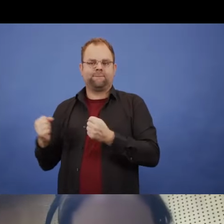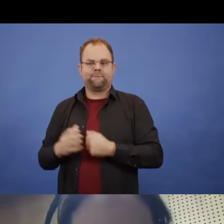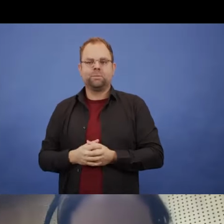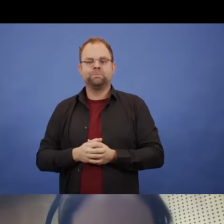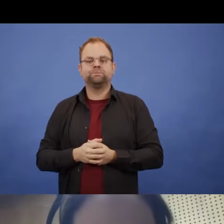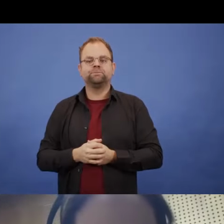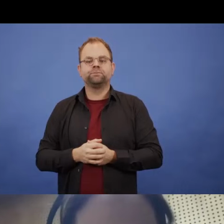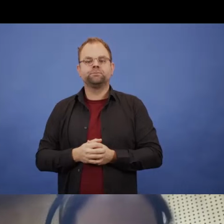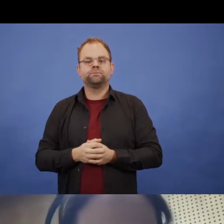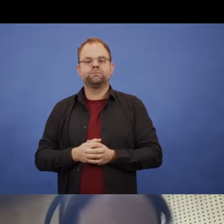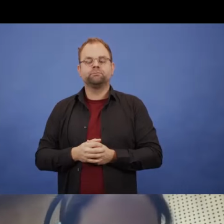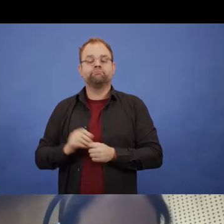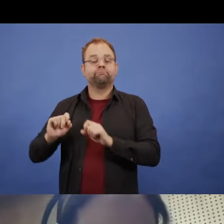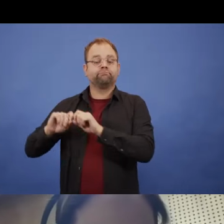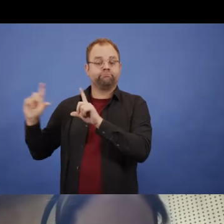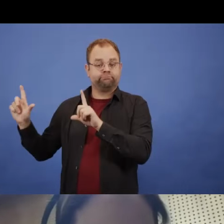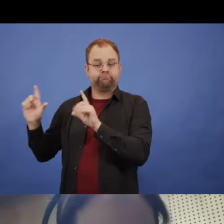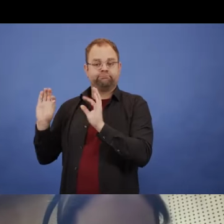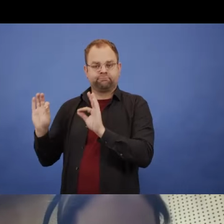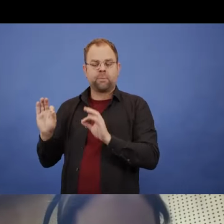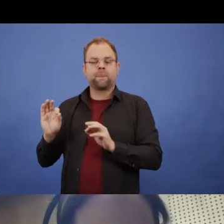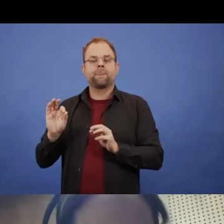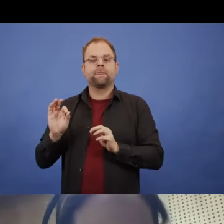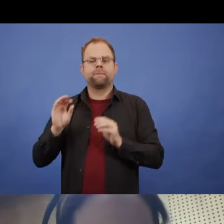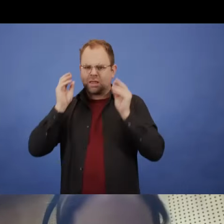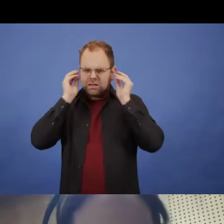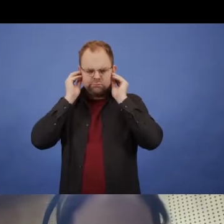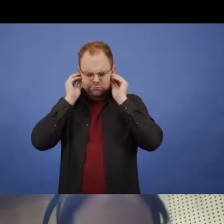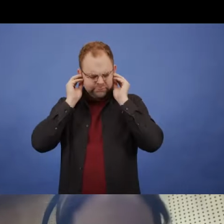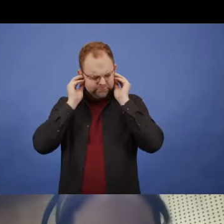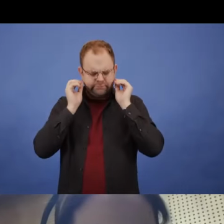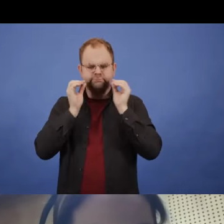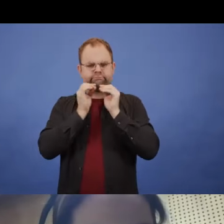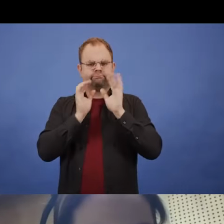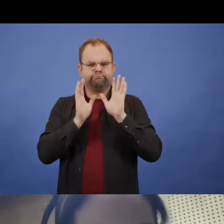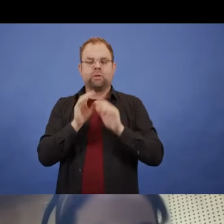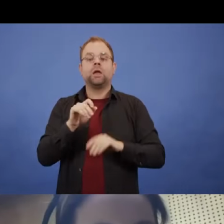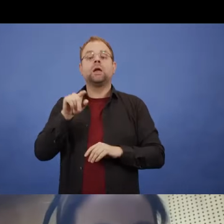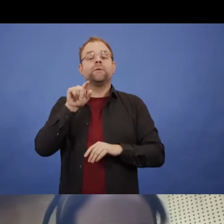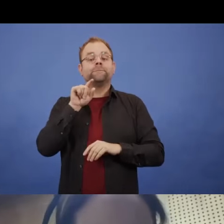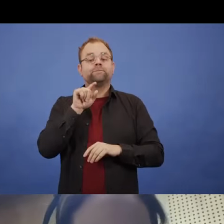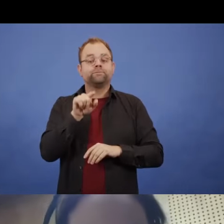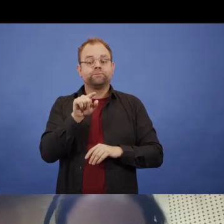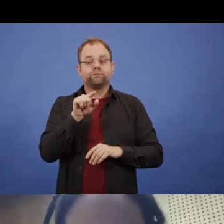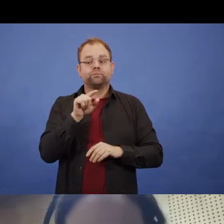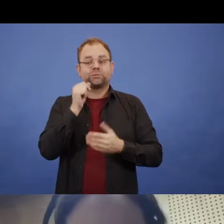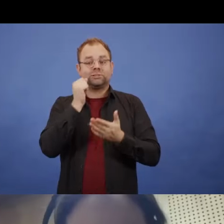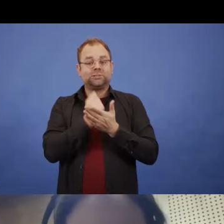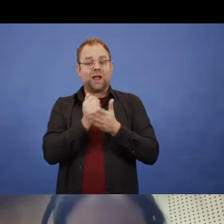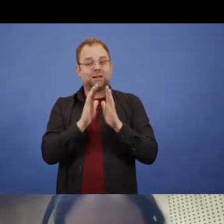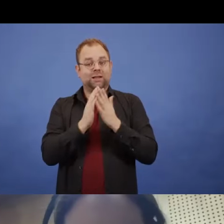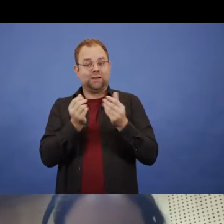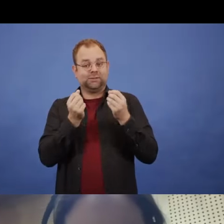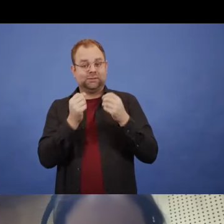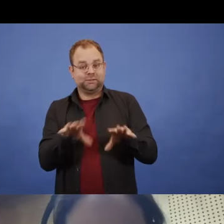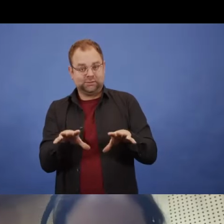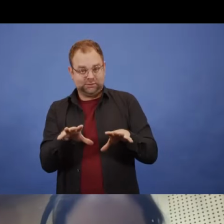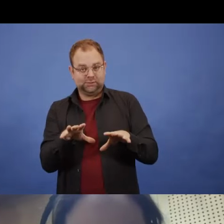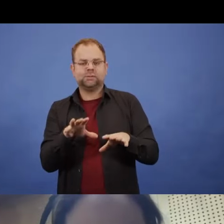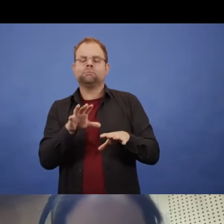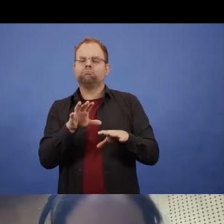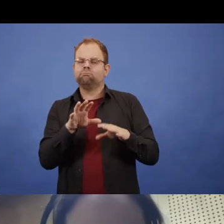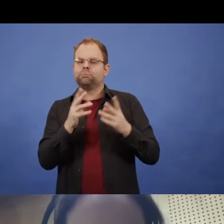acquired. There are two key modes of nationality acquisition. It can be based on family